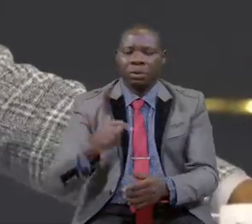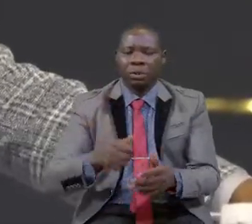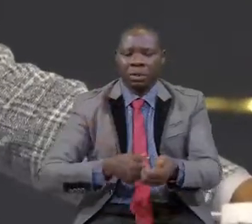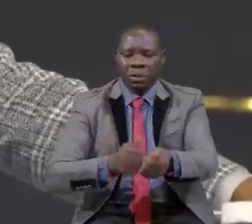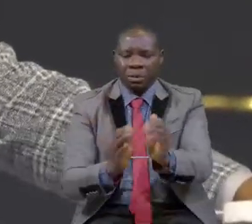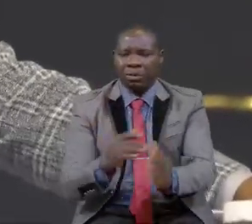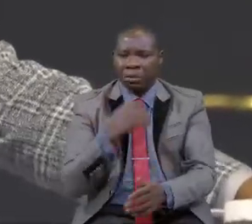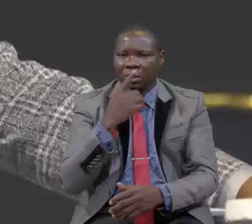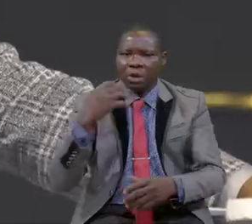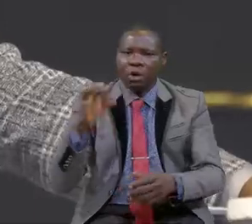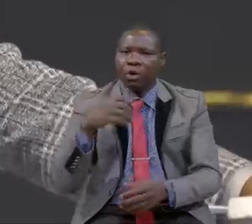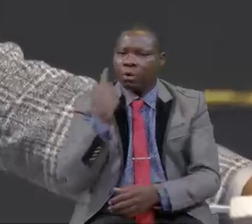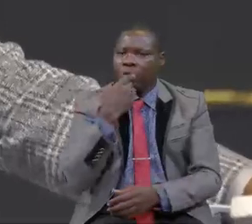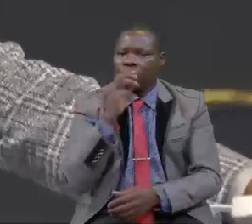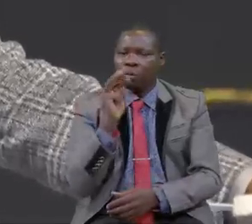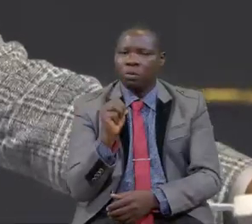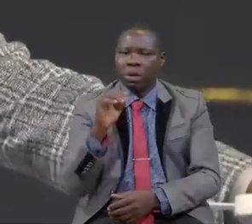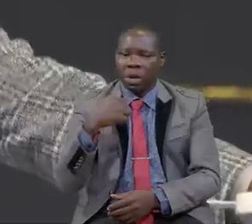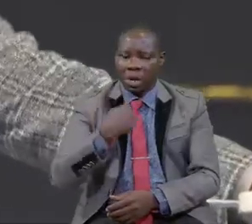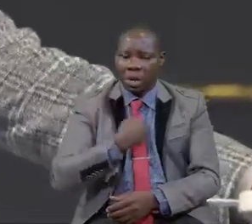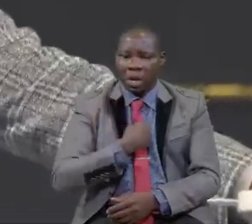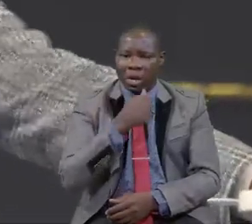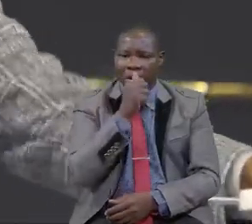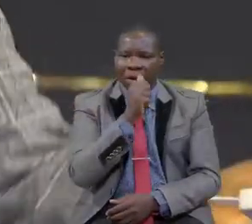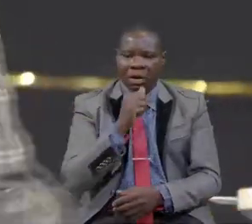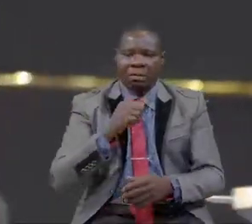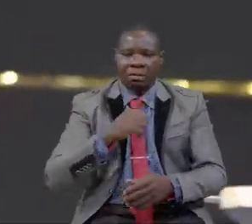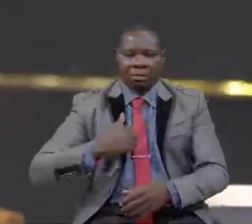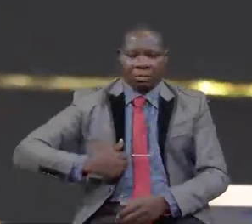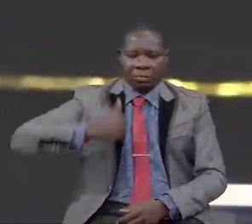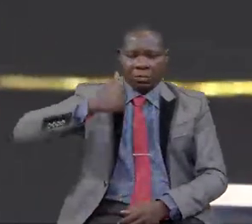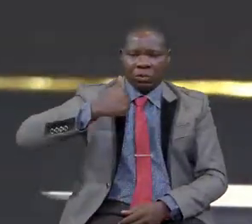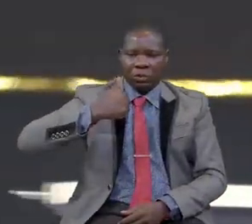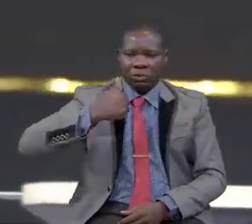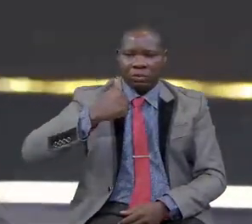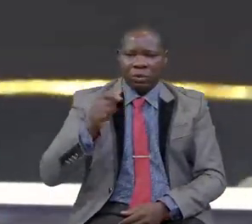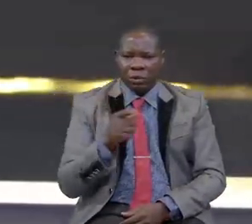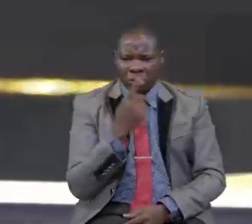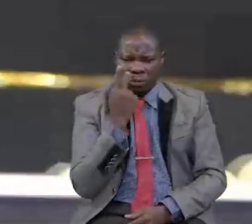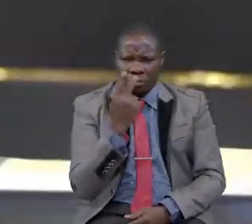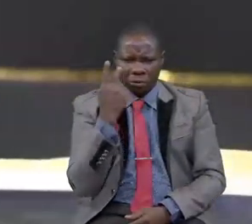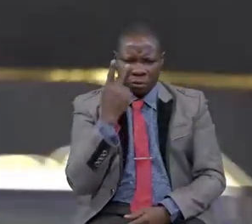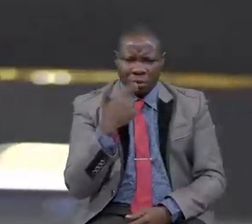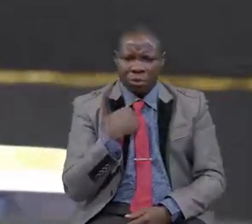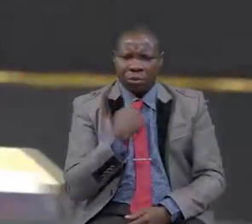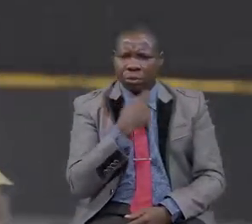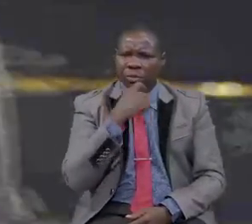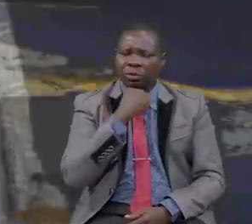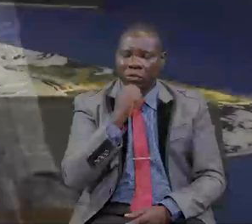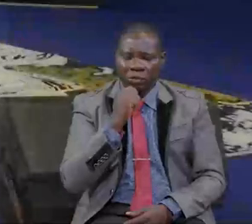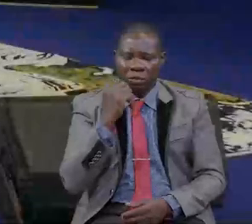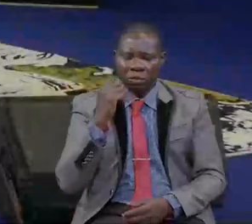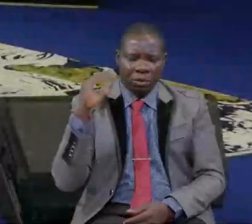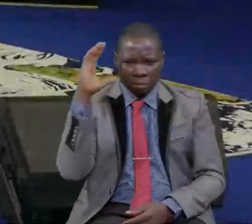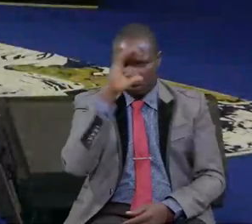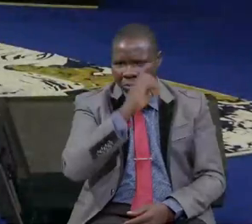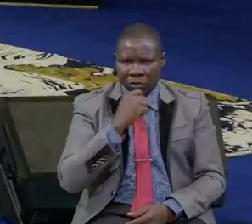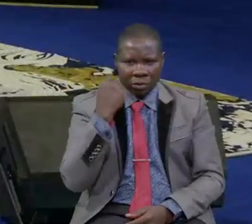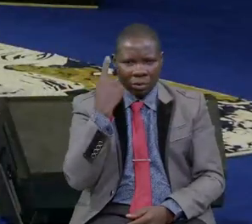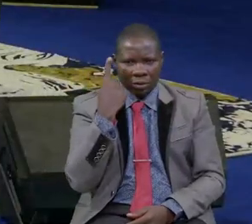I am chief. You see, we shouldn't misunderstand. When